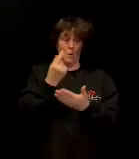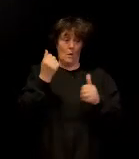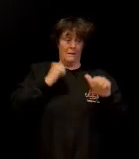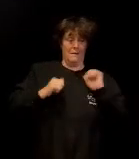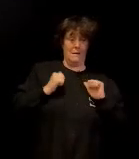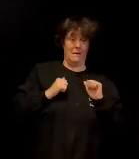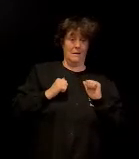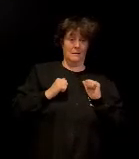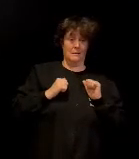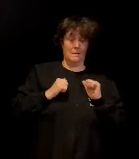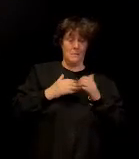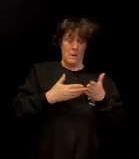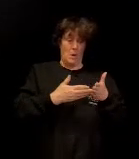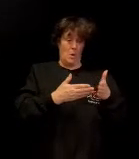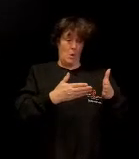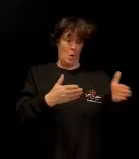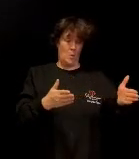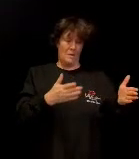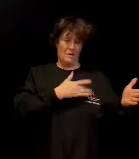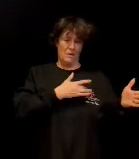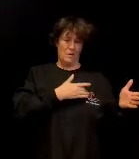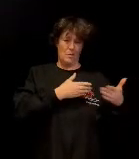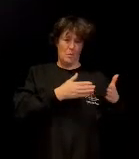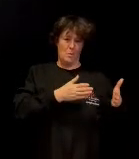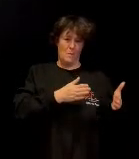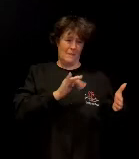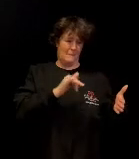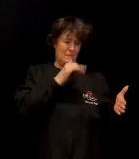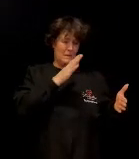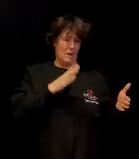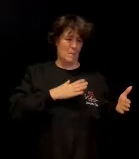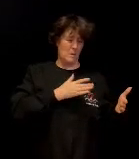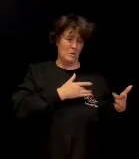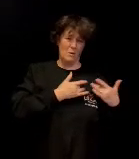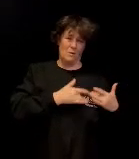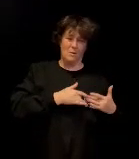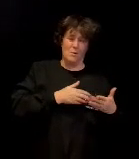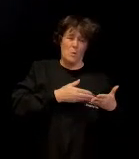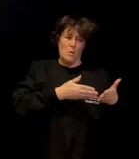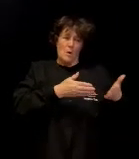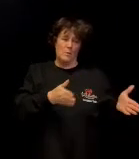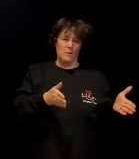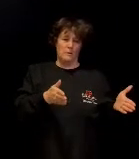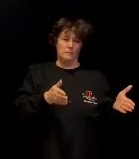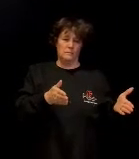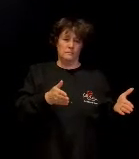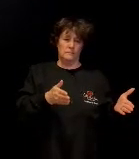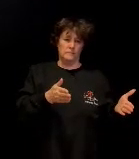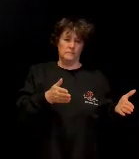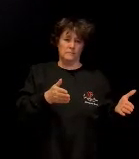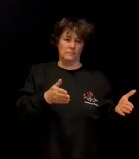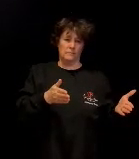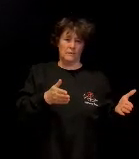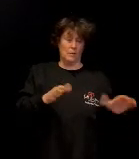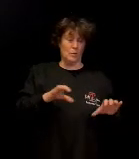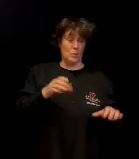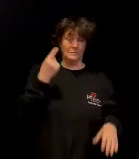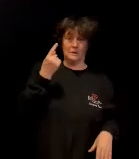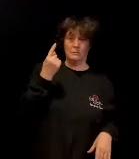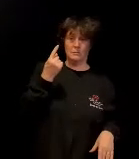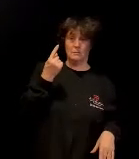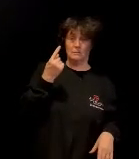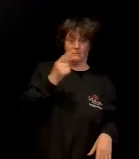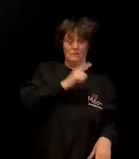open. Yes. An open heart. Right? An open heart. Open heart. Just doing something for the